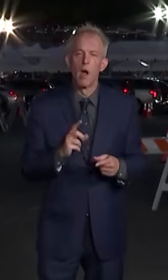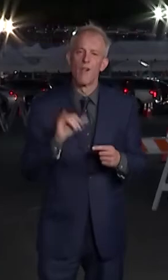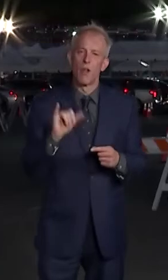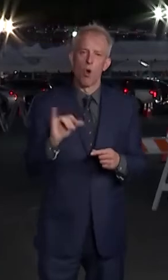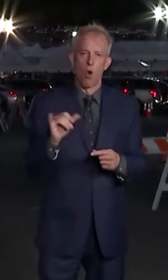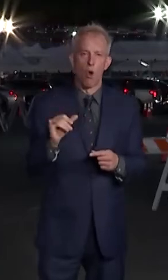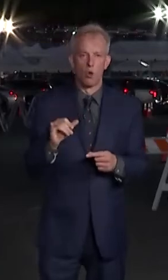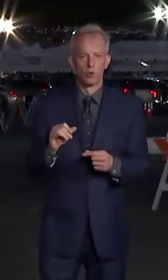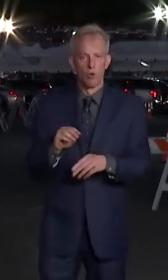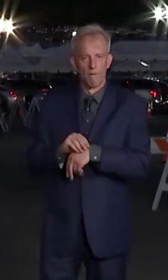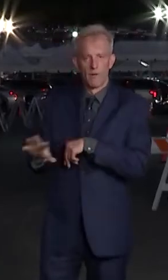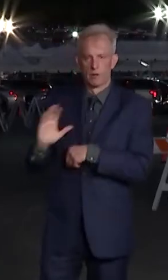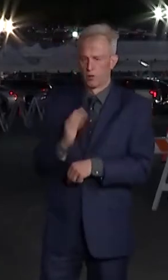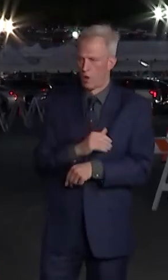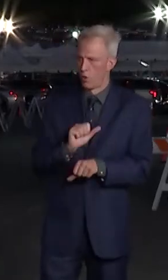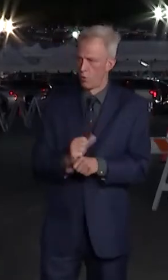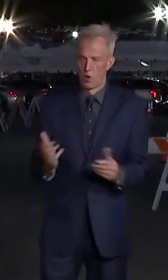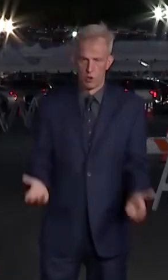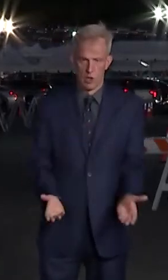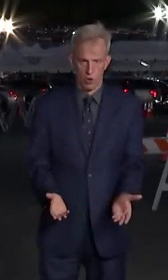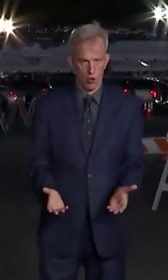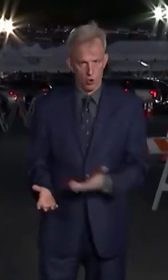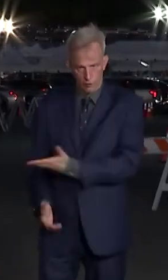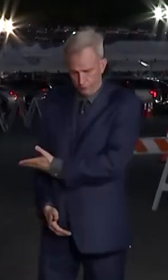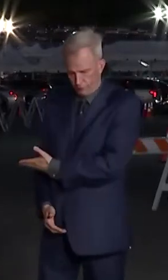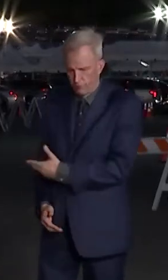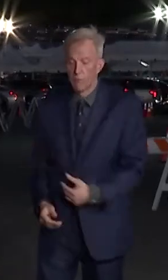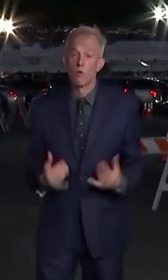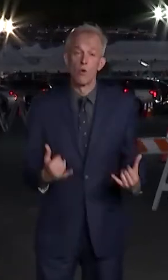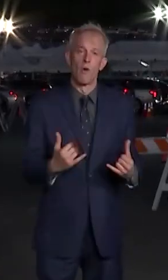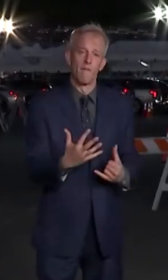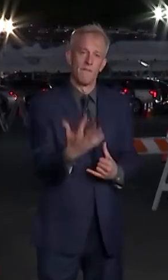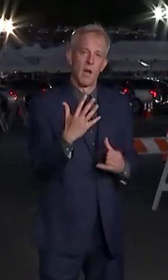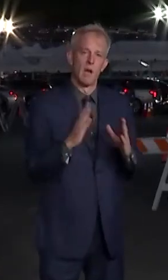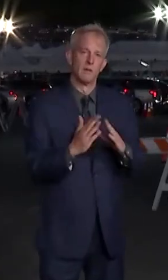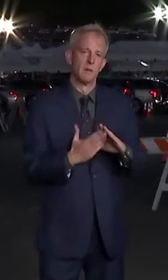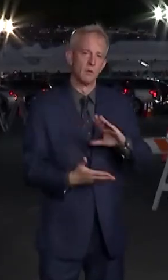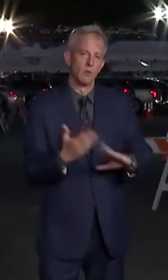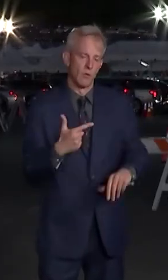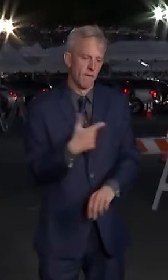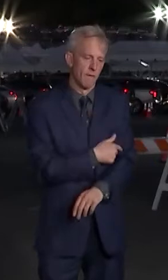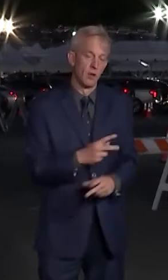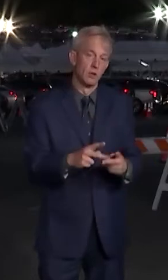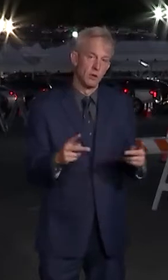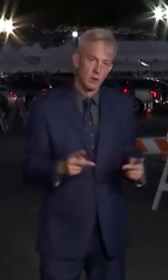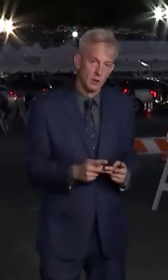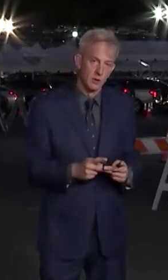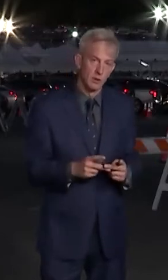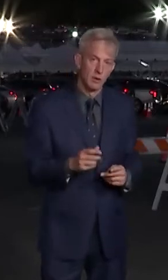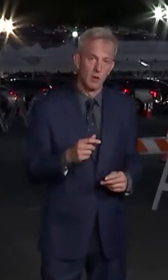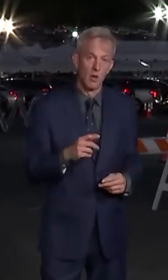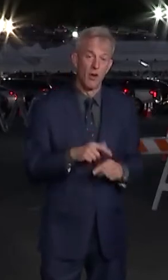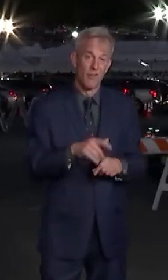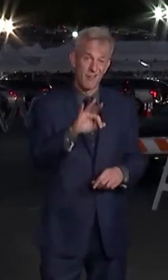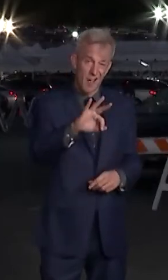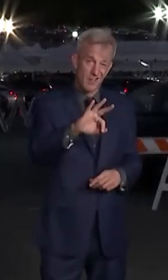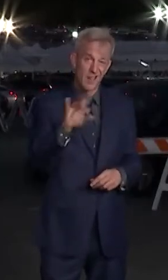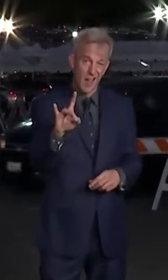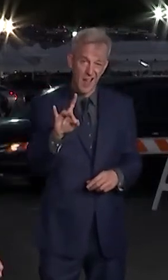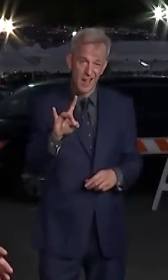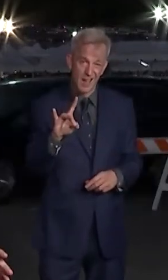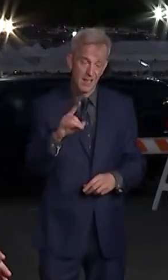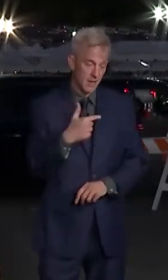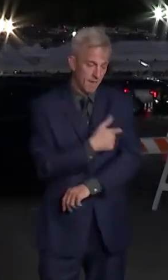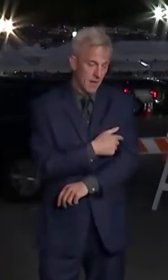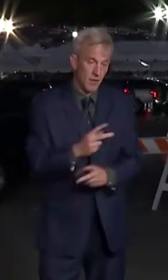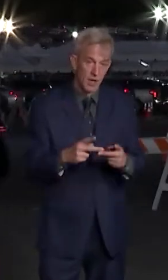here in our vaccination effort. Currently, there are 5 city-run vaccination sites among the 98 vaccination sites